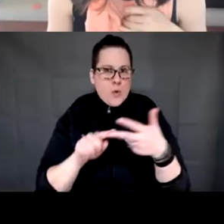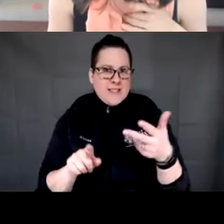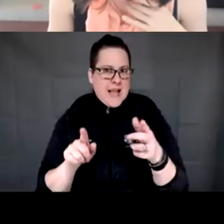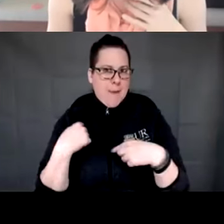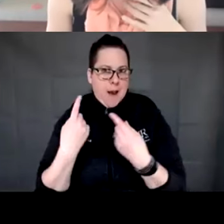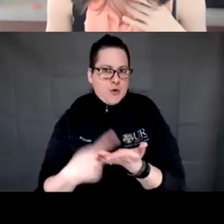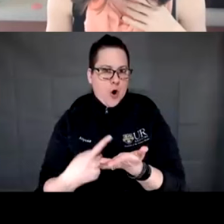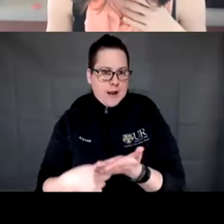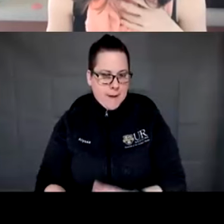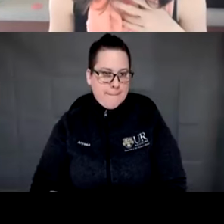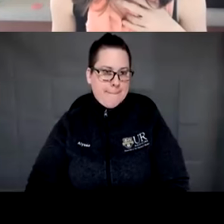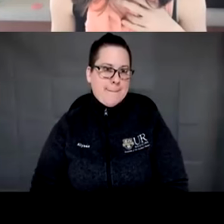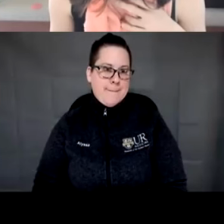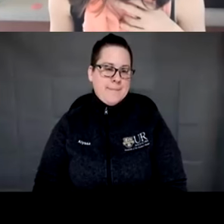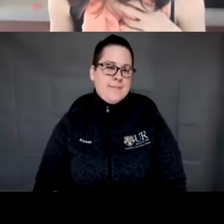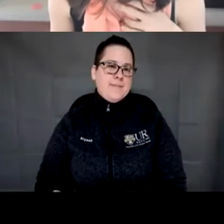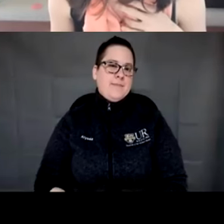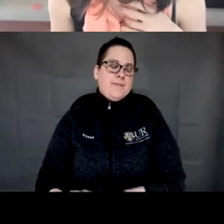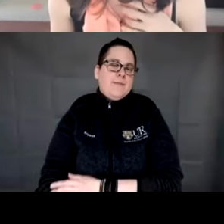talking about throughout the seminar.